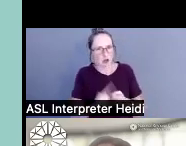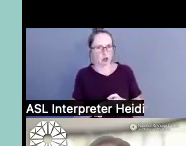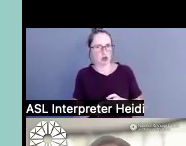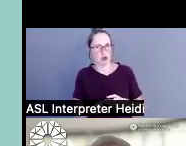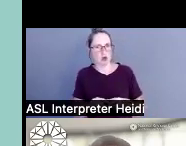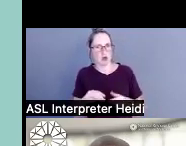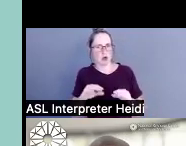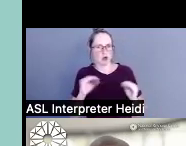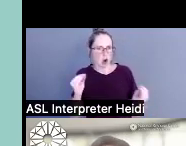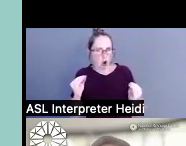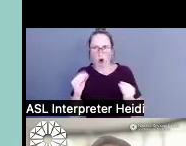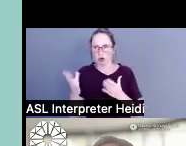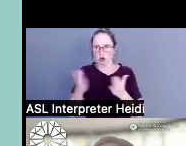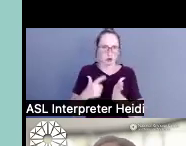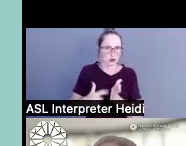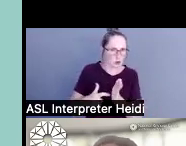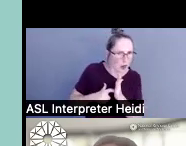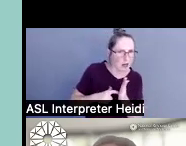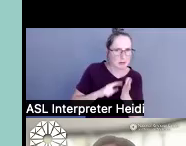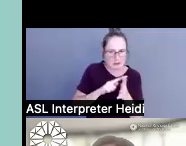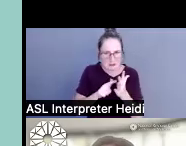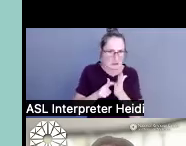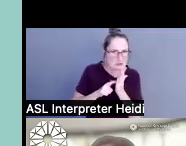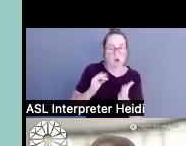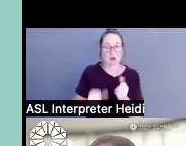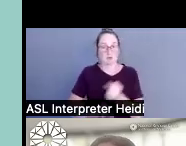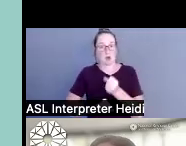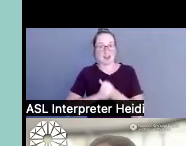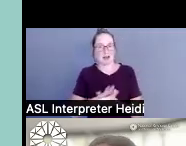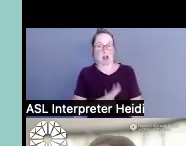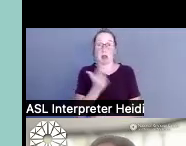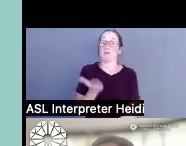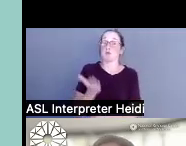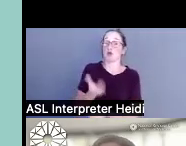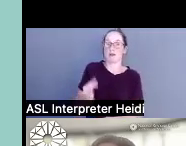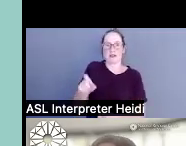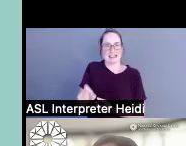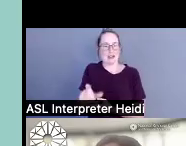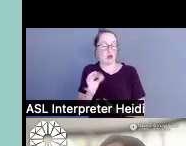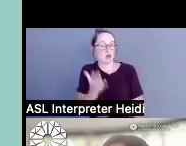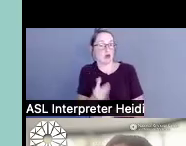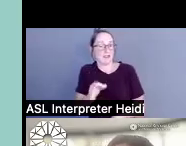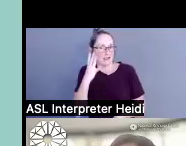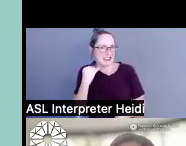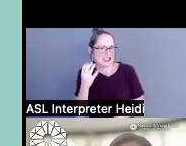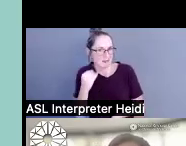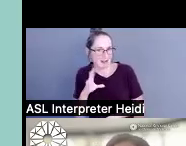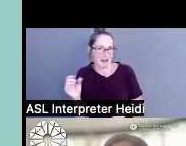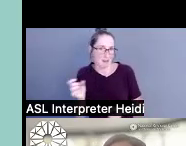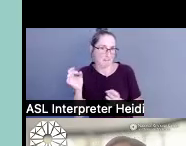prerequisites, no service requirements, or even supporting documentation like proof of need or even proof of experience in